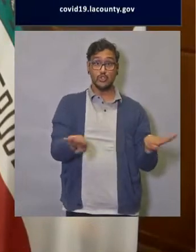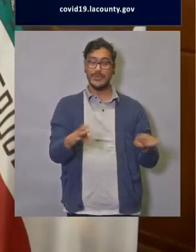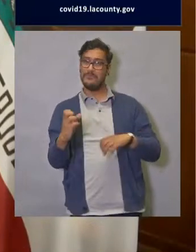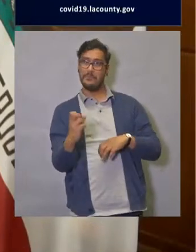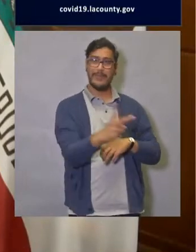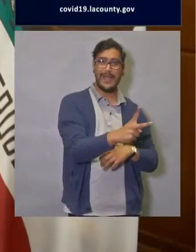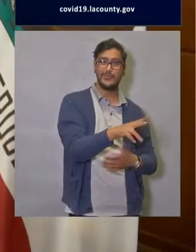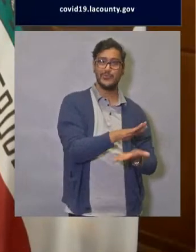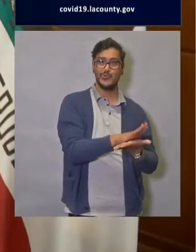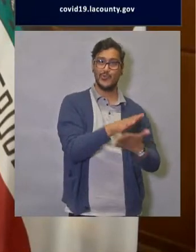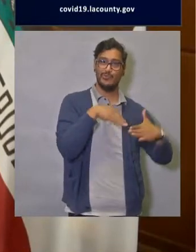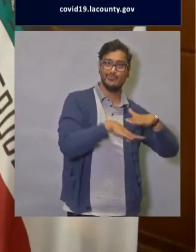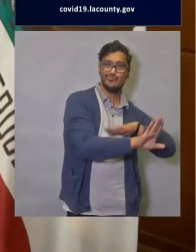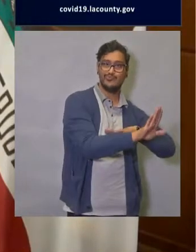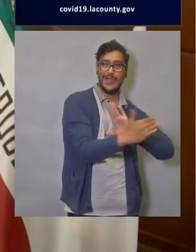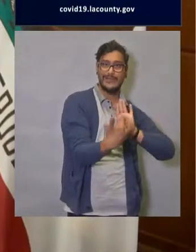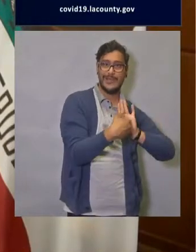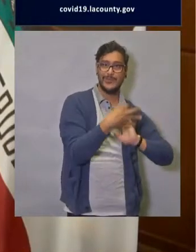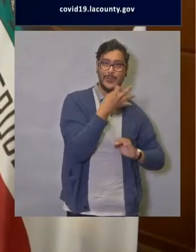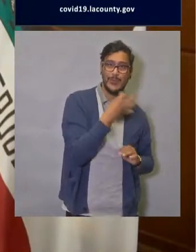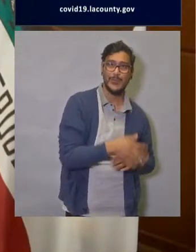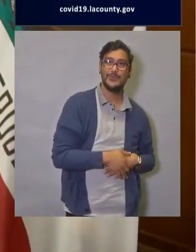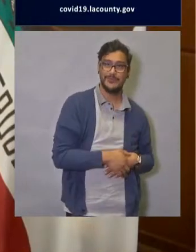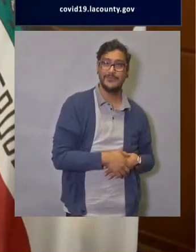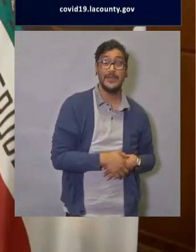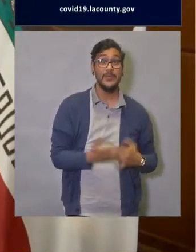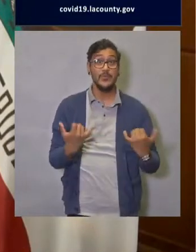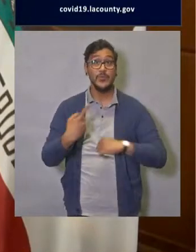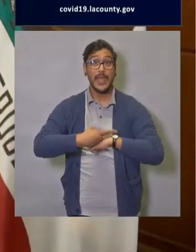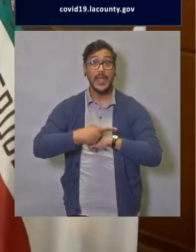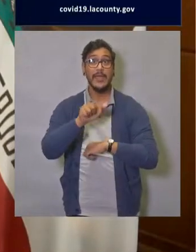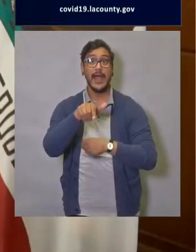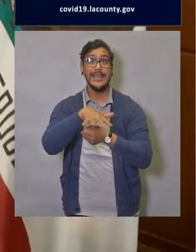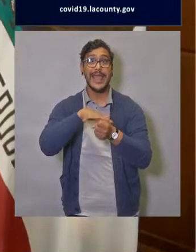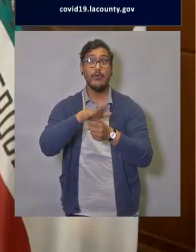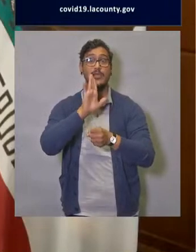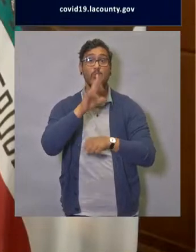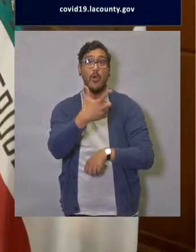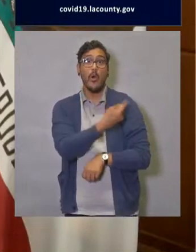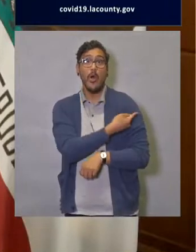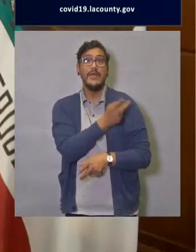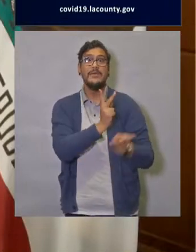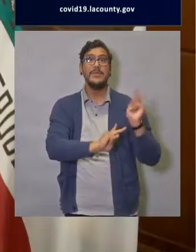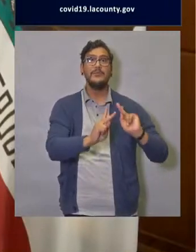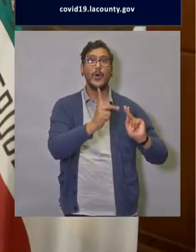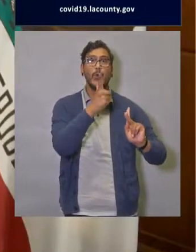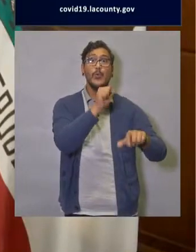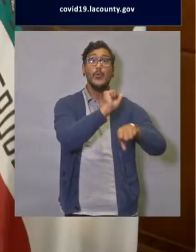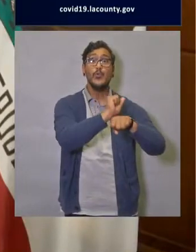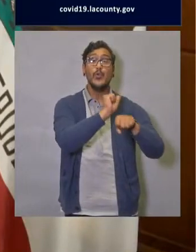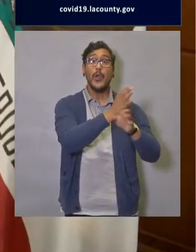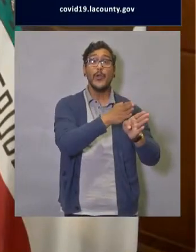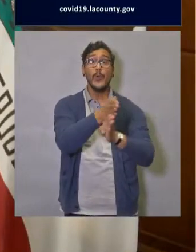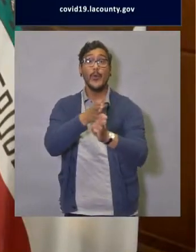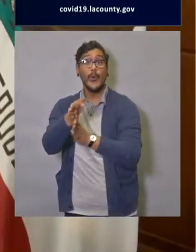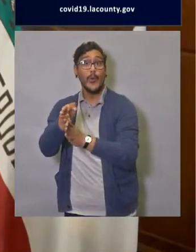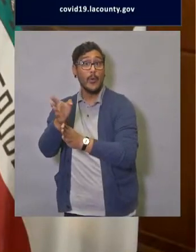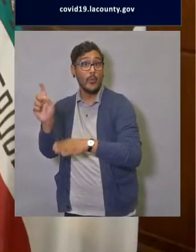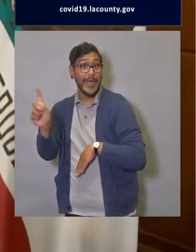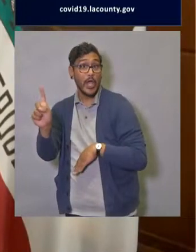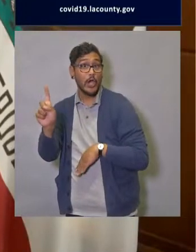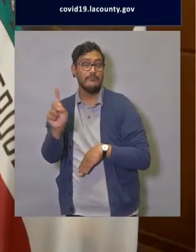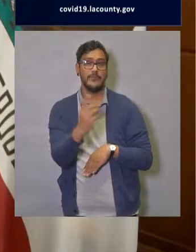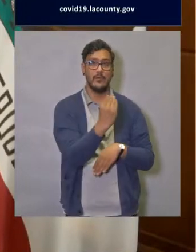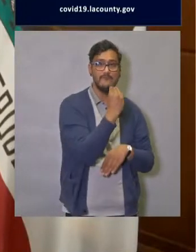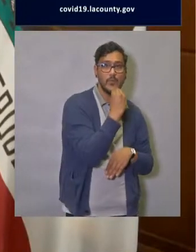again. And beginning today, Los Angeles County will offer vaccinations to workers in the following sectors: food and